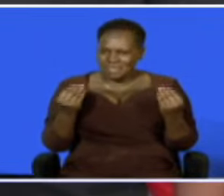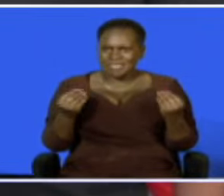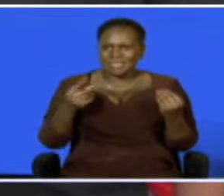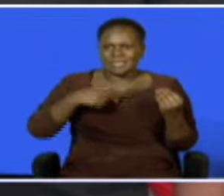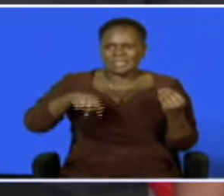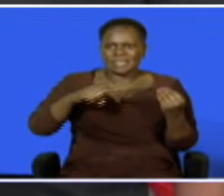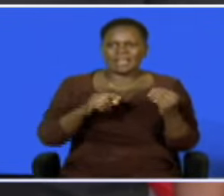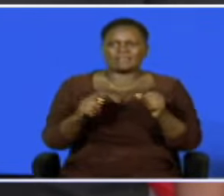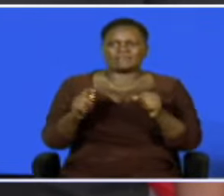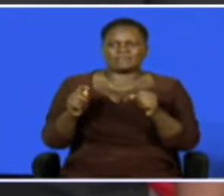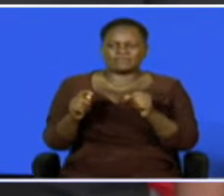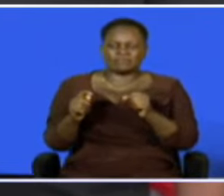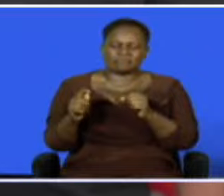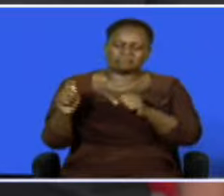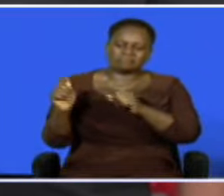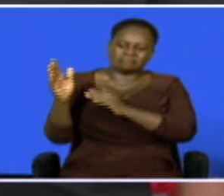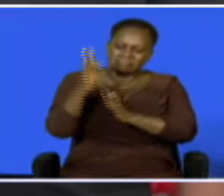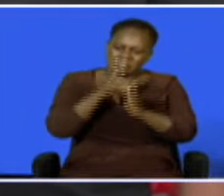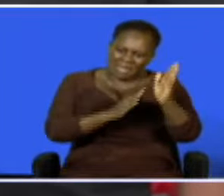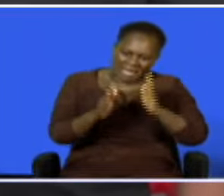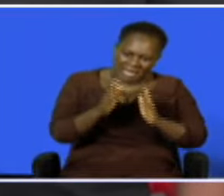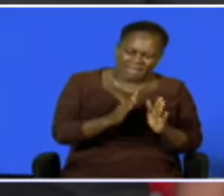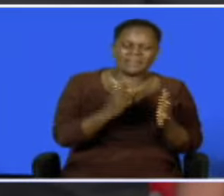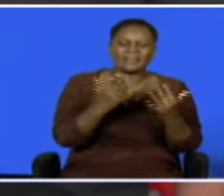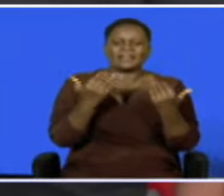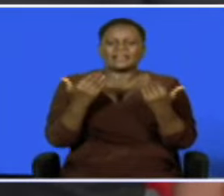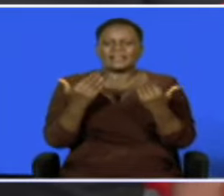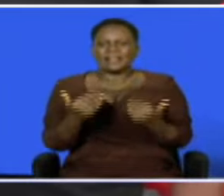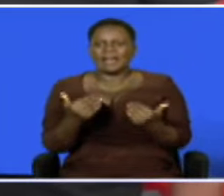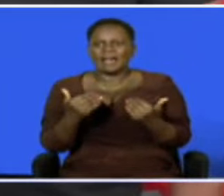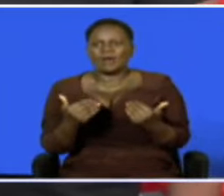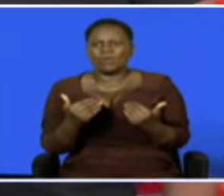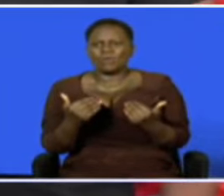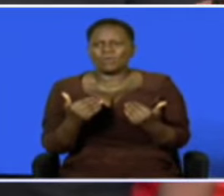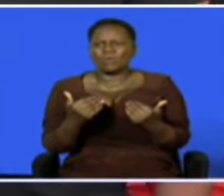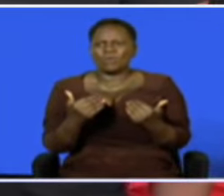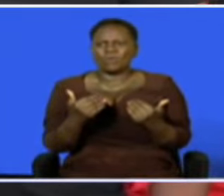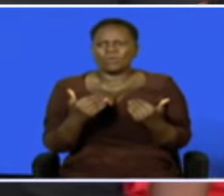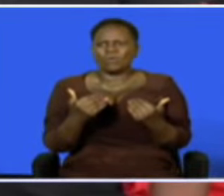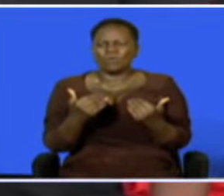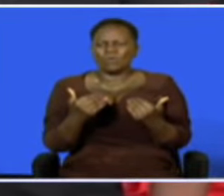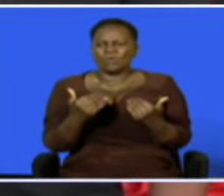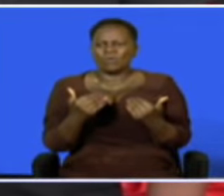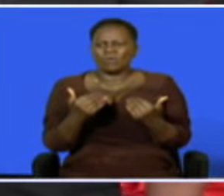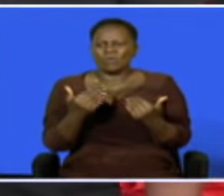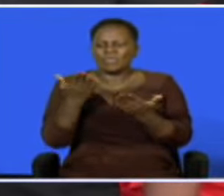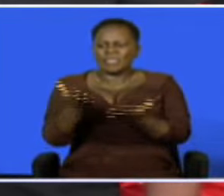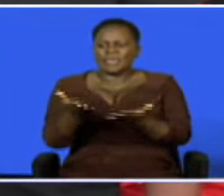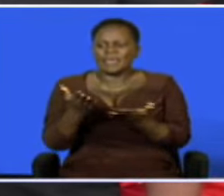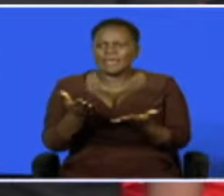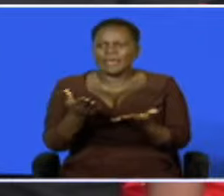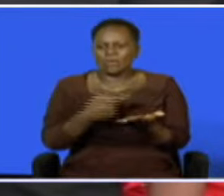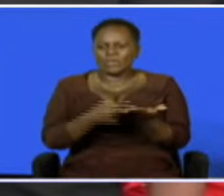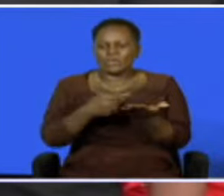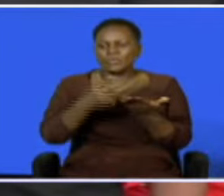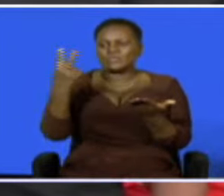are going to prepare. For now, we are going to campaign, and we will be there for